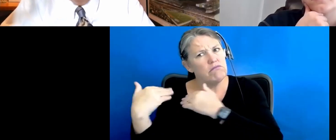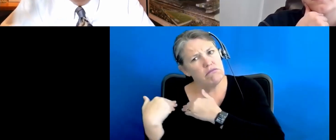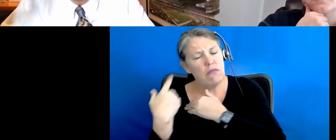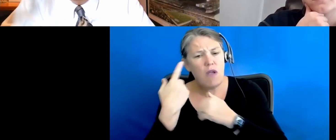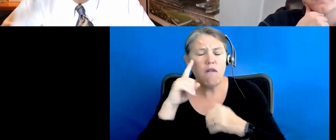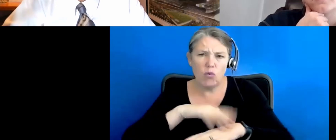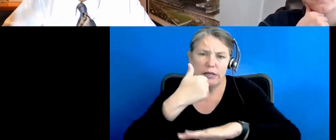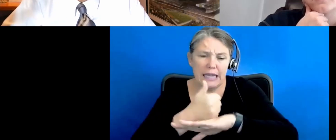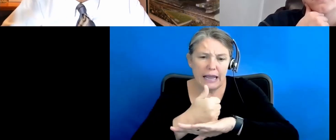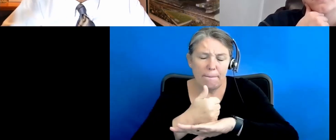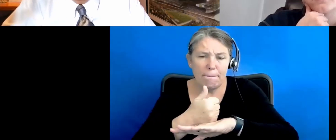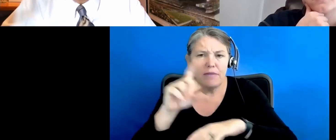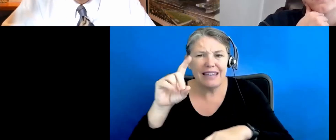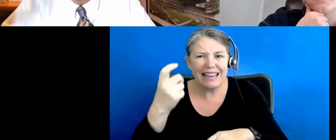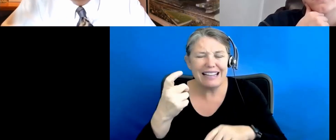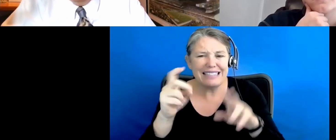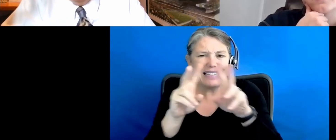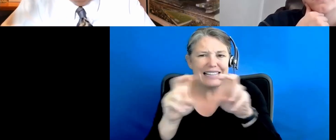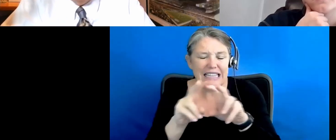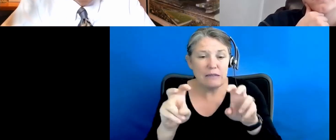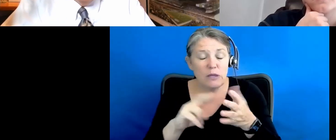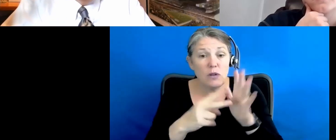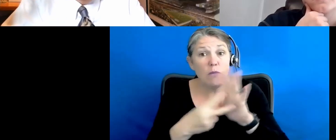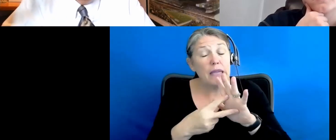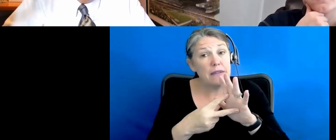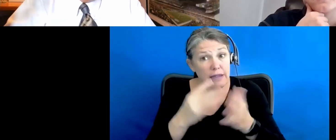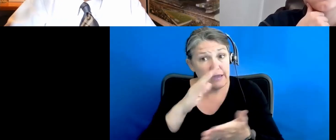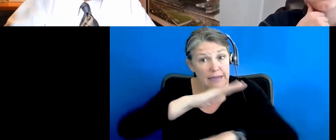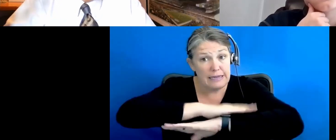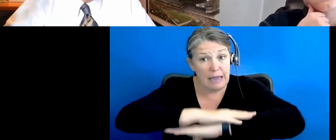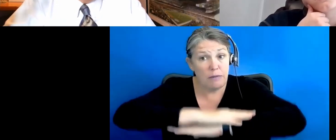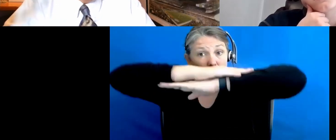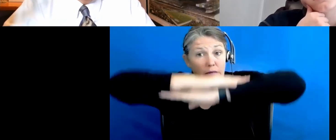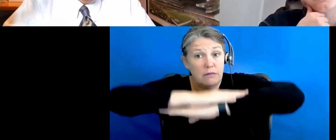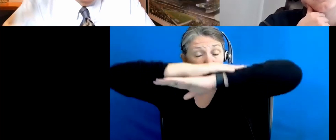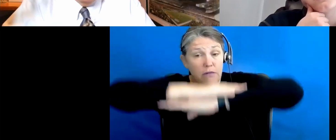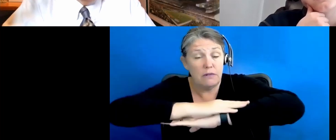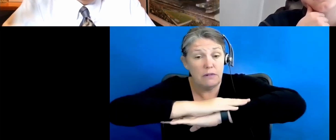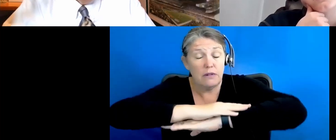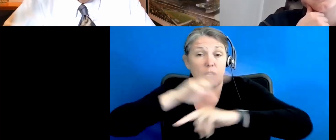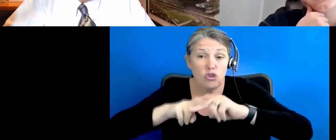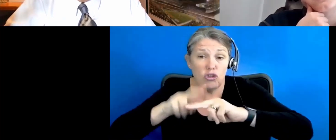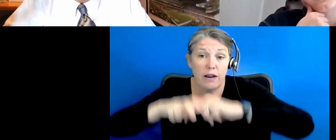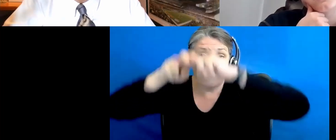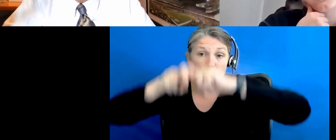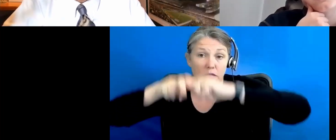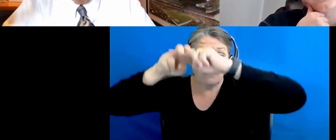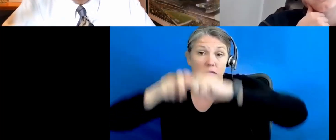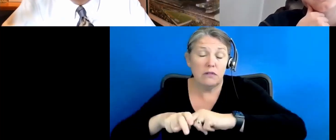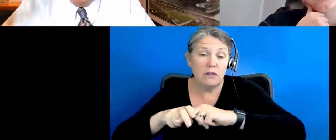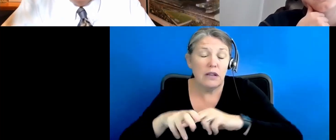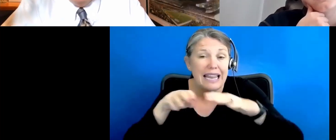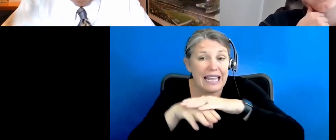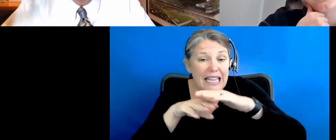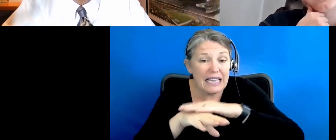diagnostic equipment. So that means height adjustable examination tables, height adjustable examination chairs,